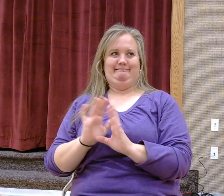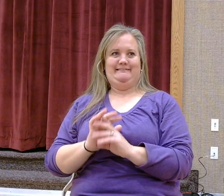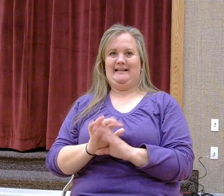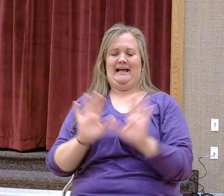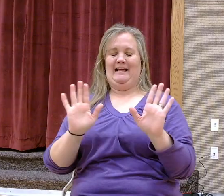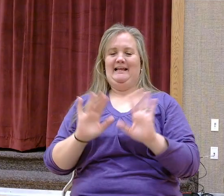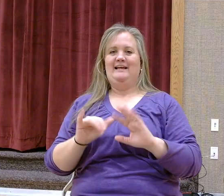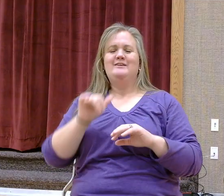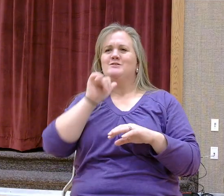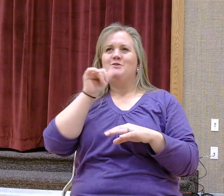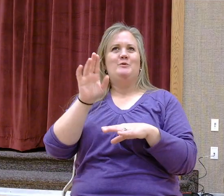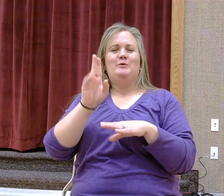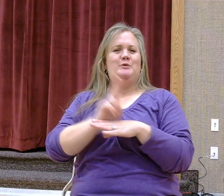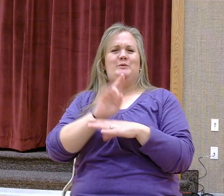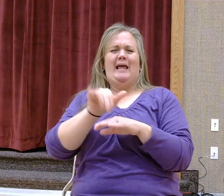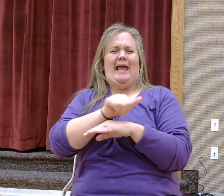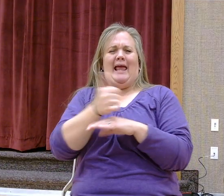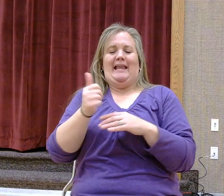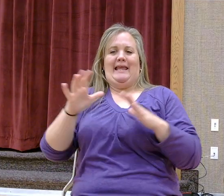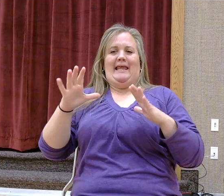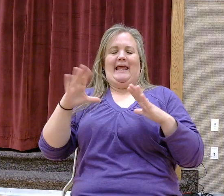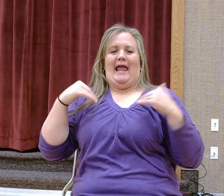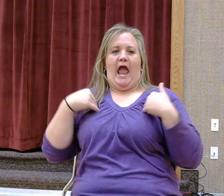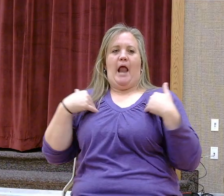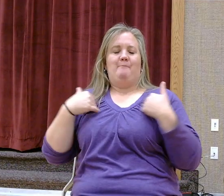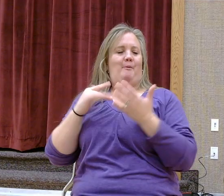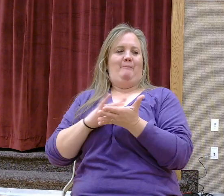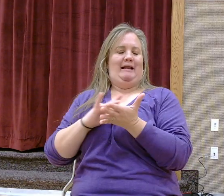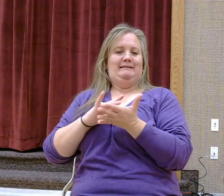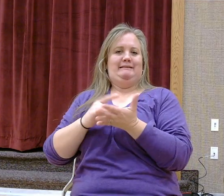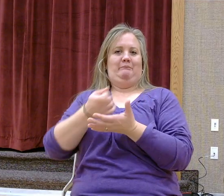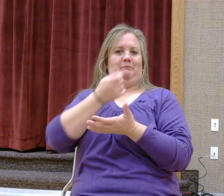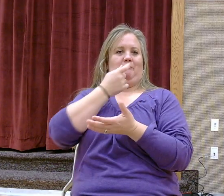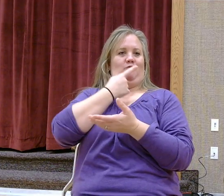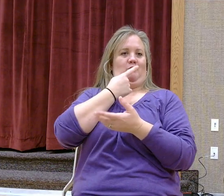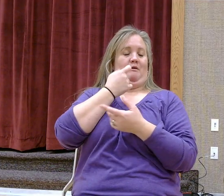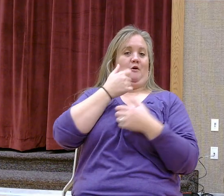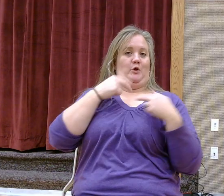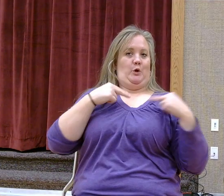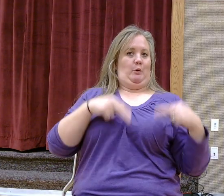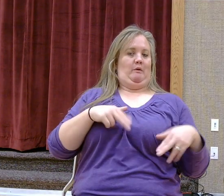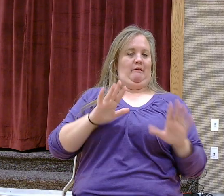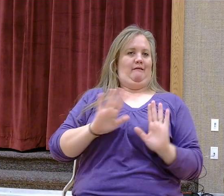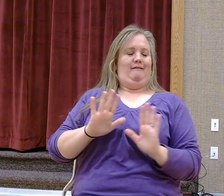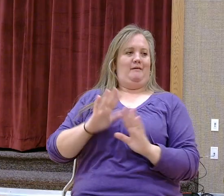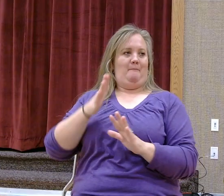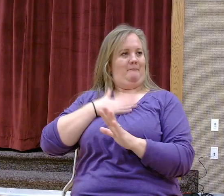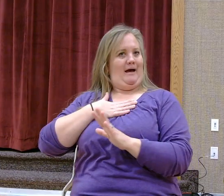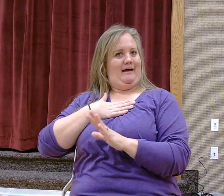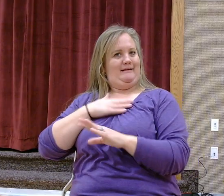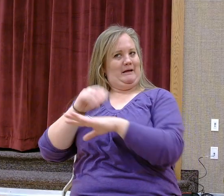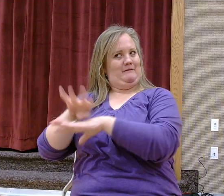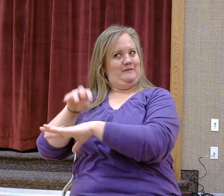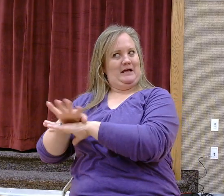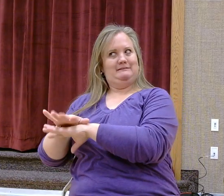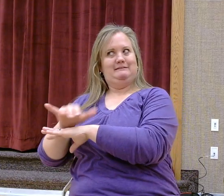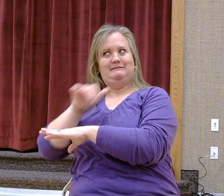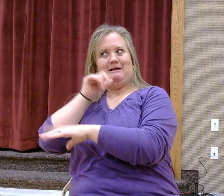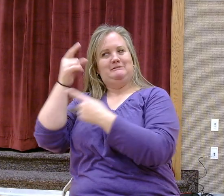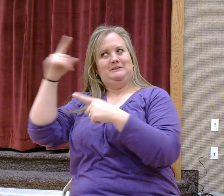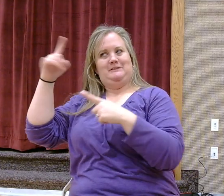wouldn't use any animal. That's just my 2 cents. Because hasn't worked out well for people that have done